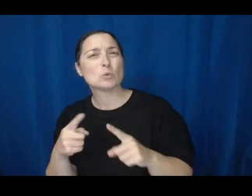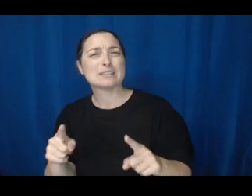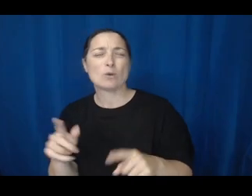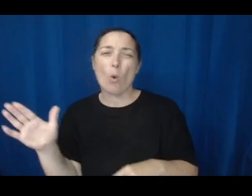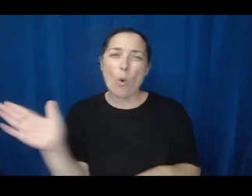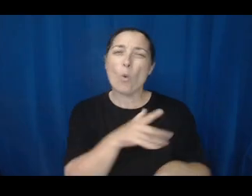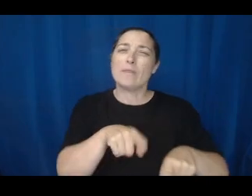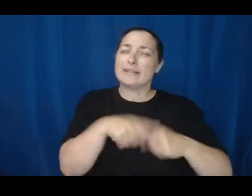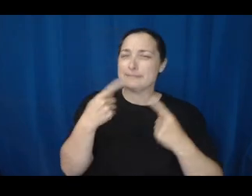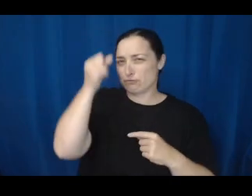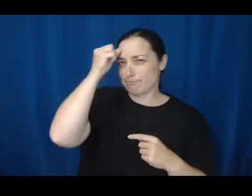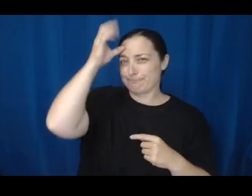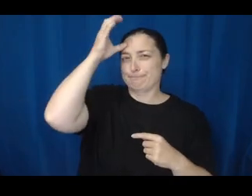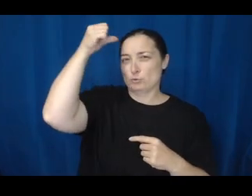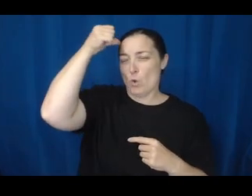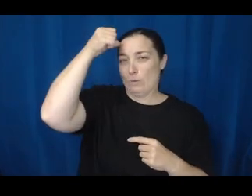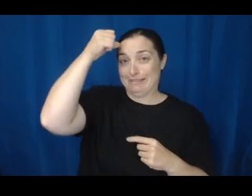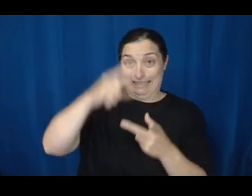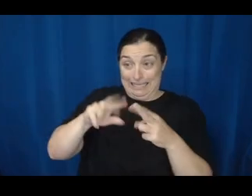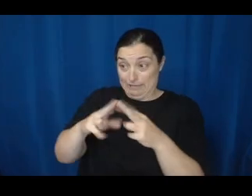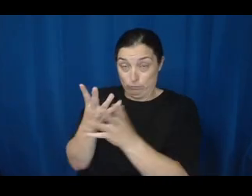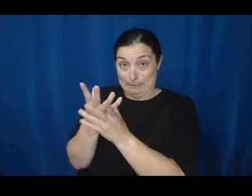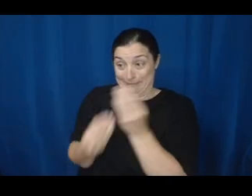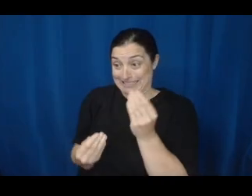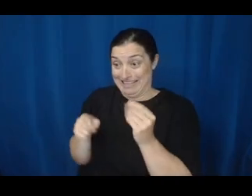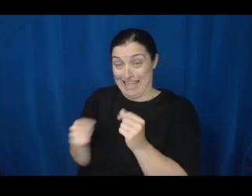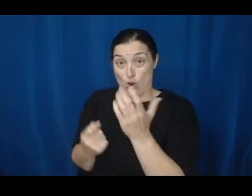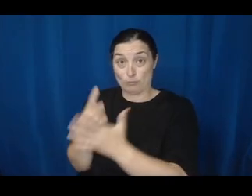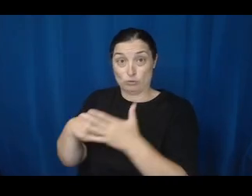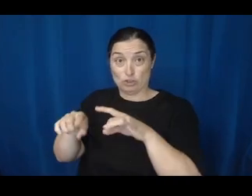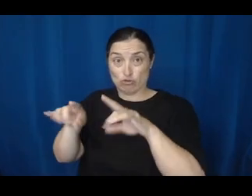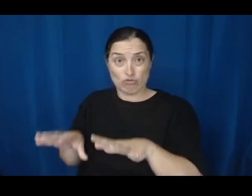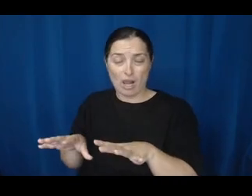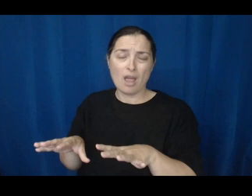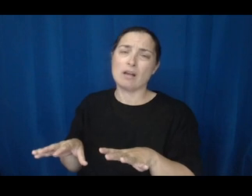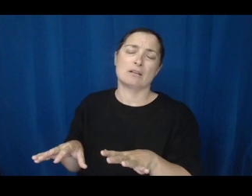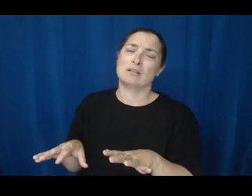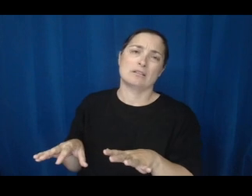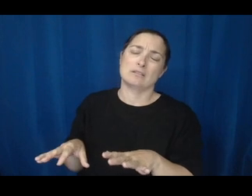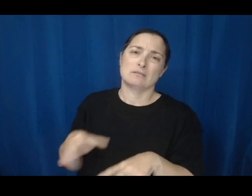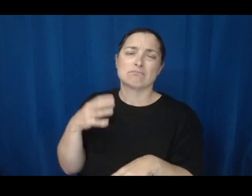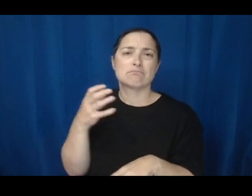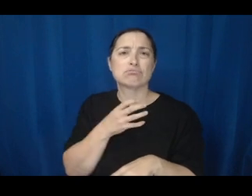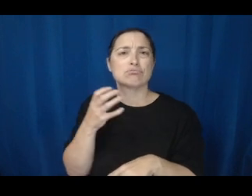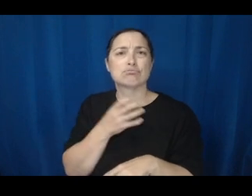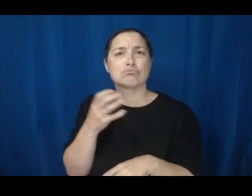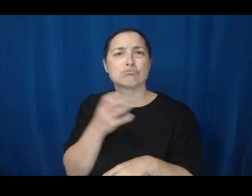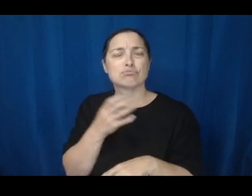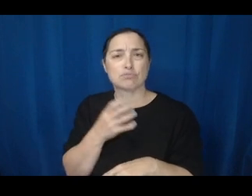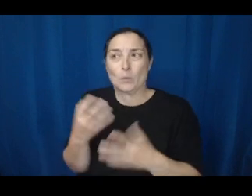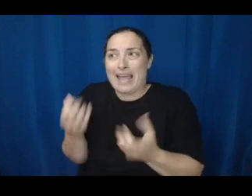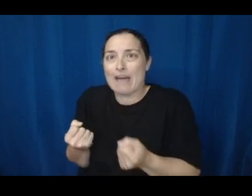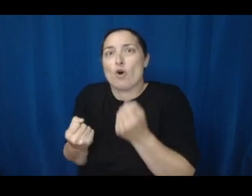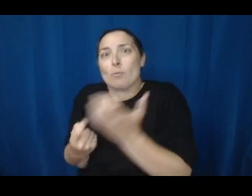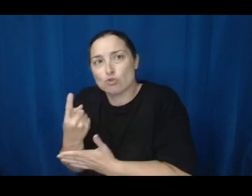If we miss this one here in Australia, we're going to be lost and lose a lot of opportunities that many other countries don't have.